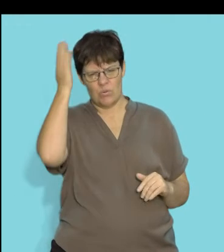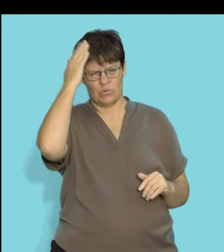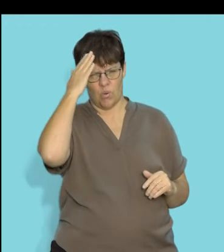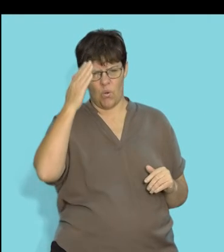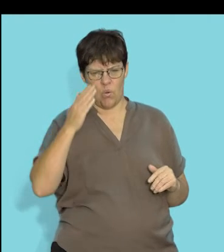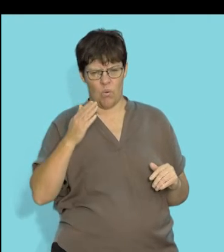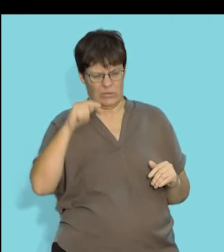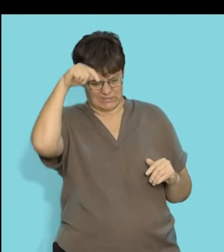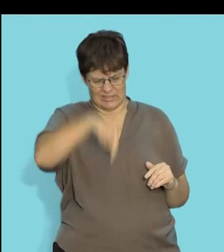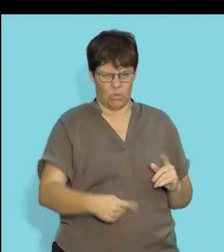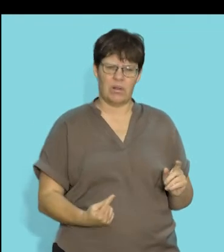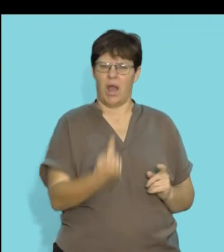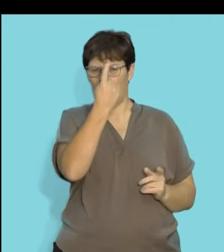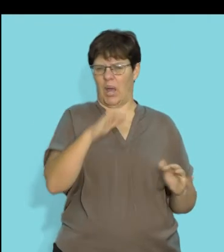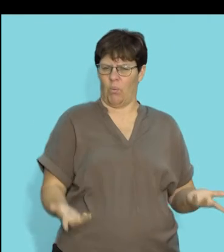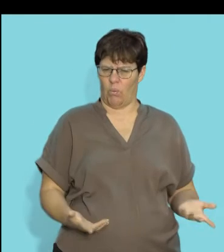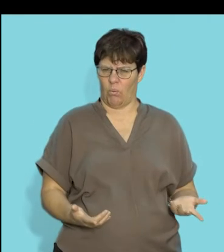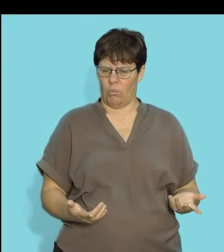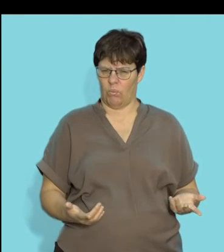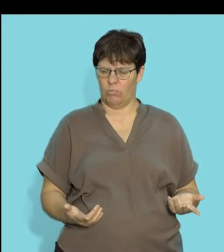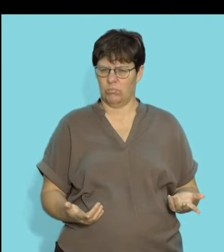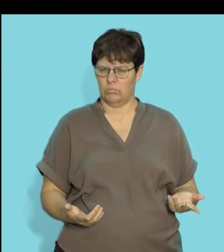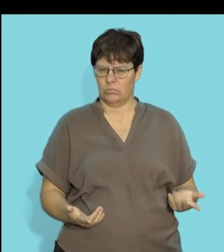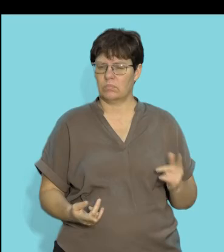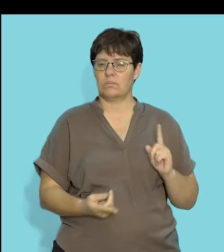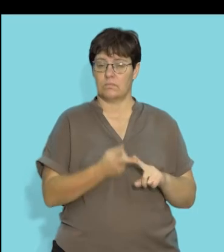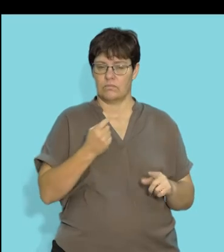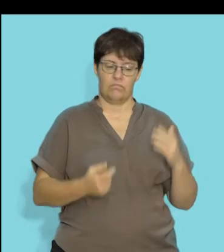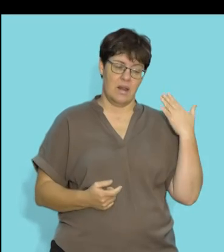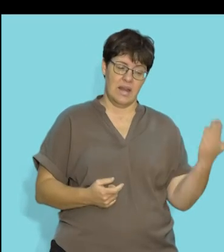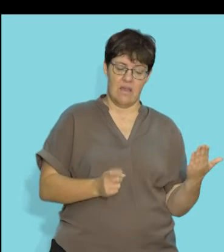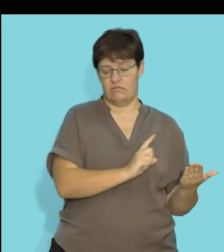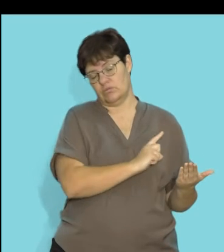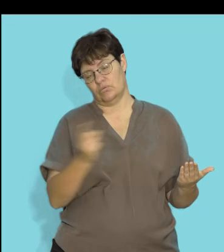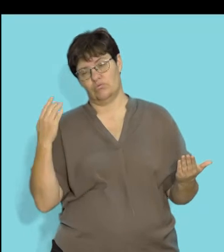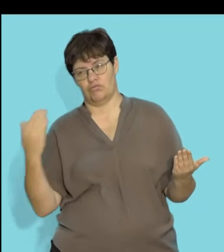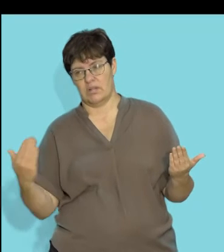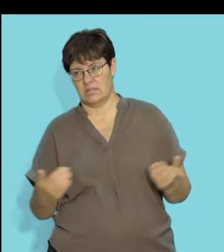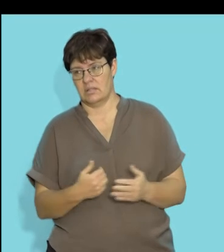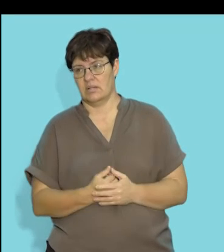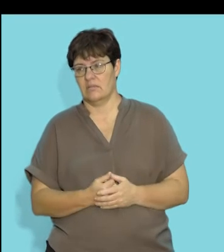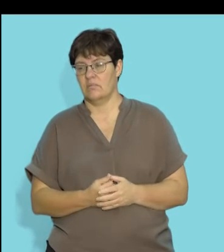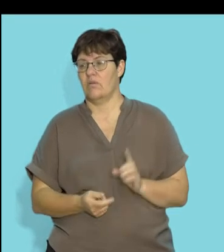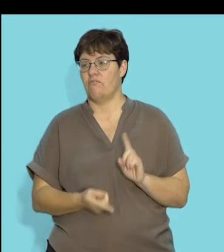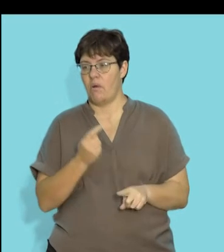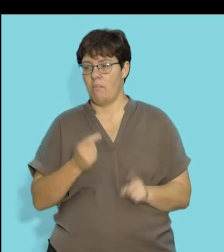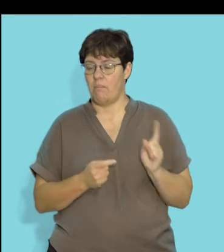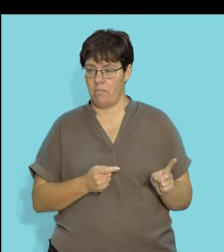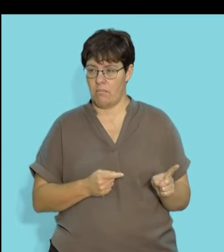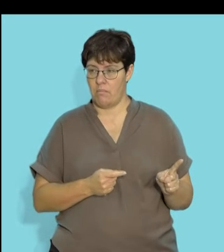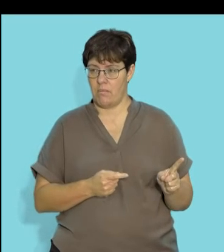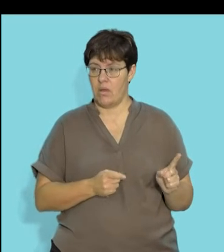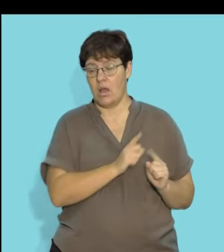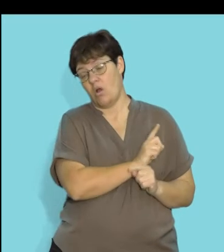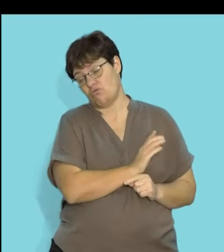someone might say, how do I know that it is moving down or up? We are judging from left to right. So if I